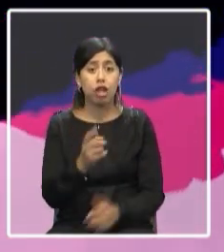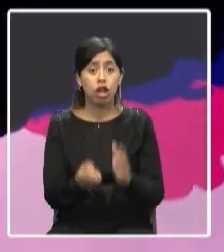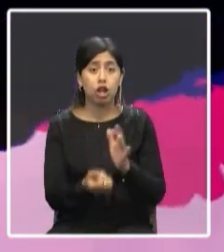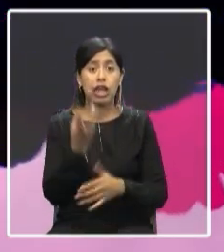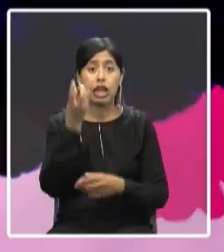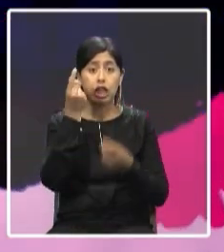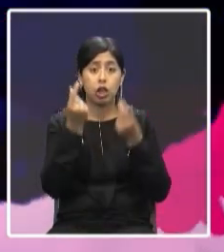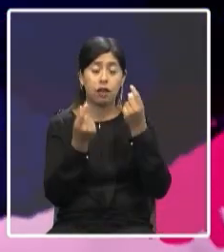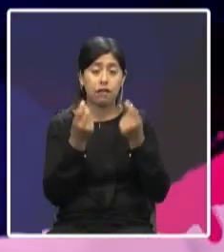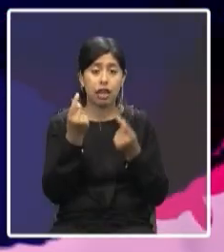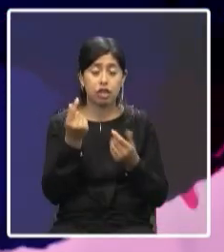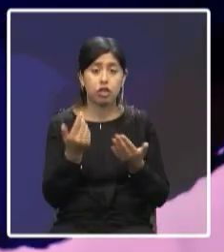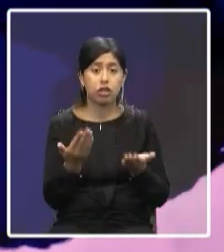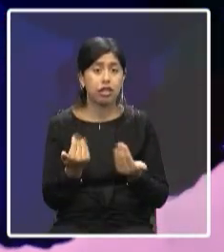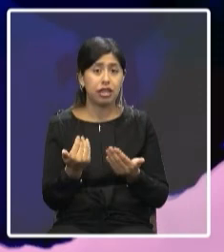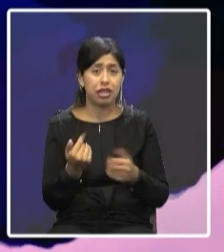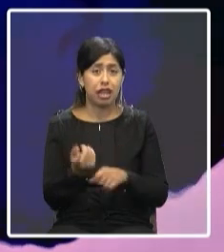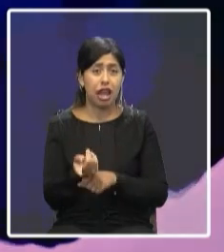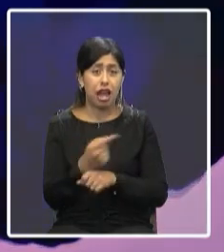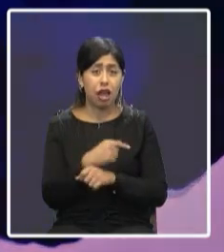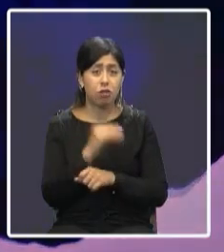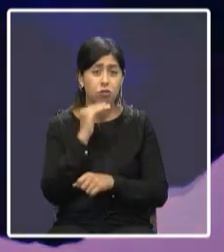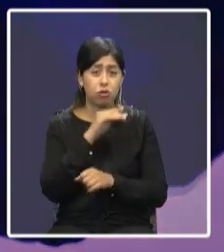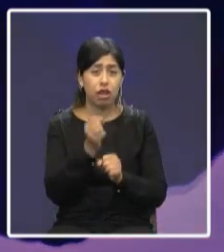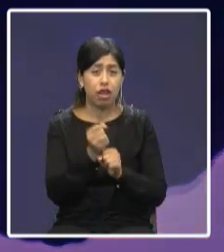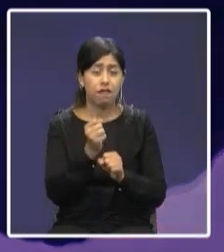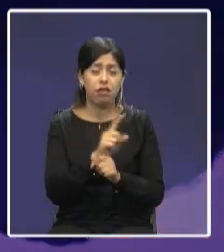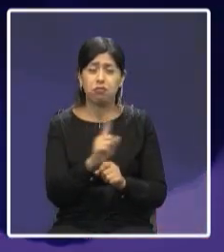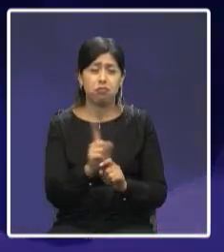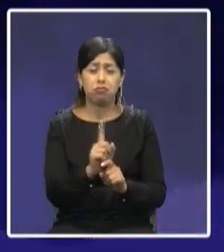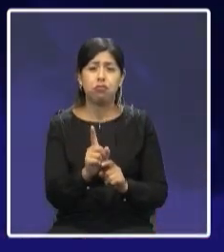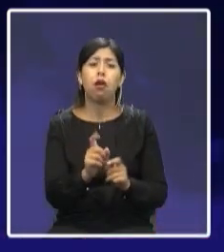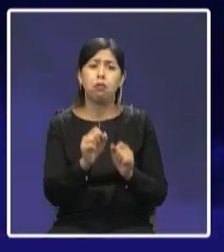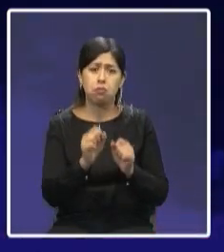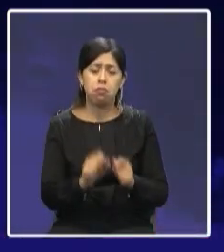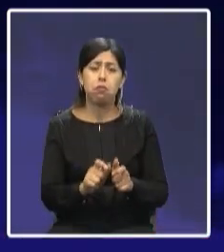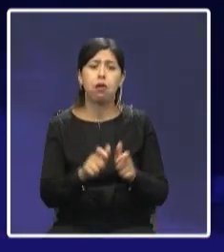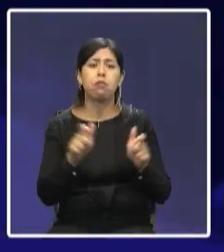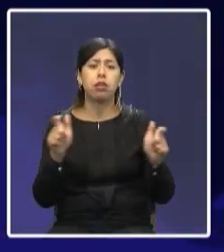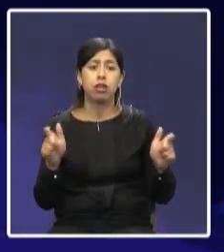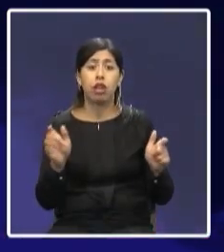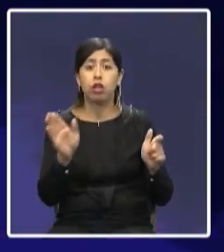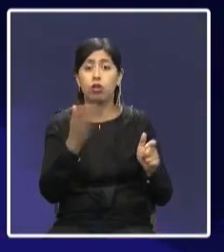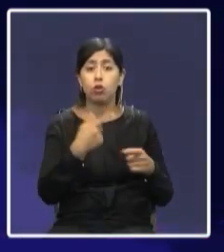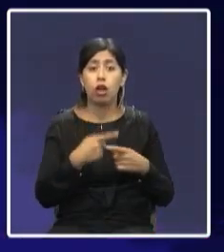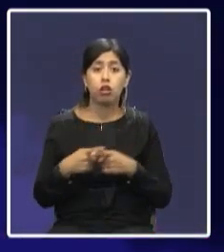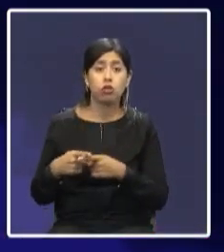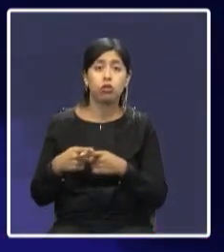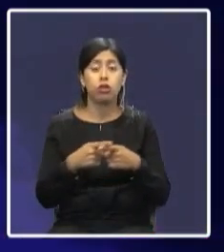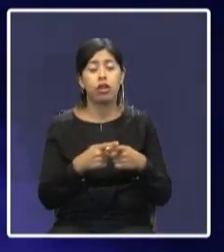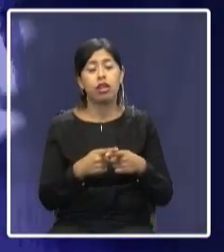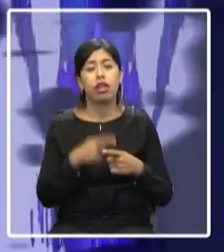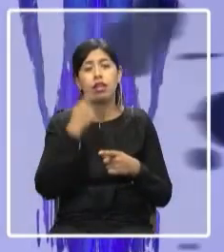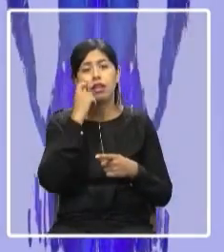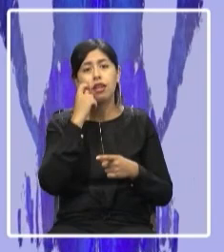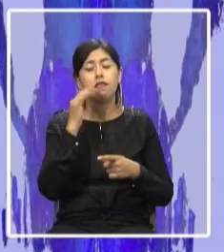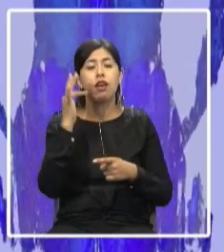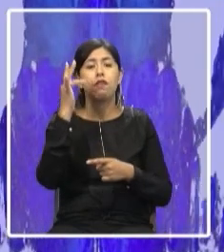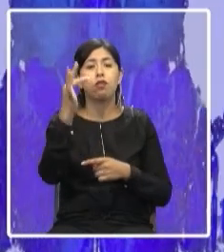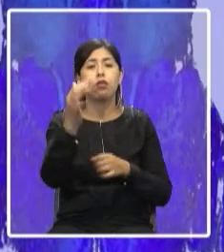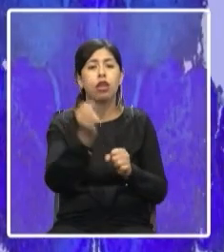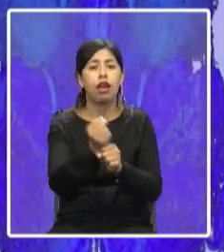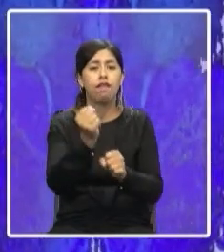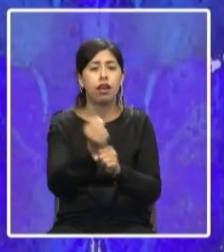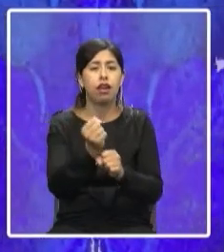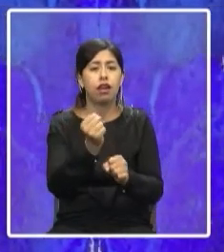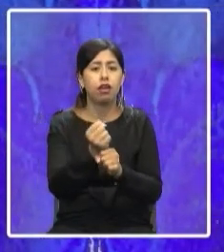As a society, we shape the future of work by choosing where to invest, what to augment, and what to automate.